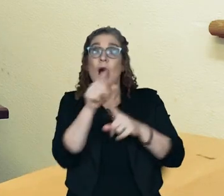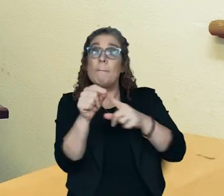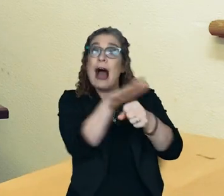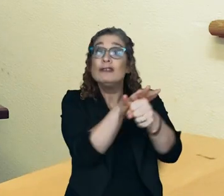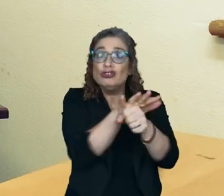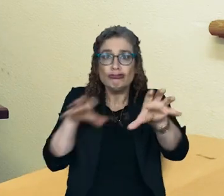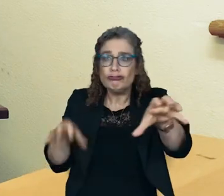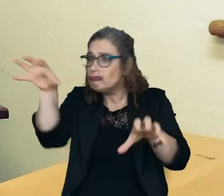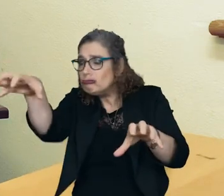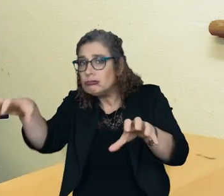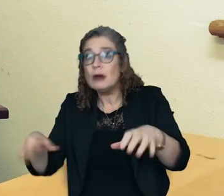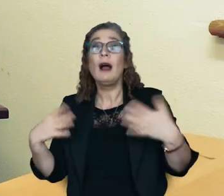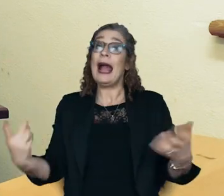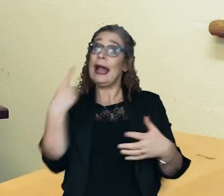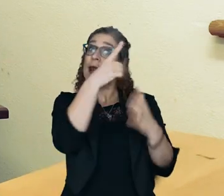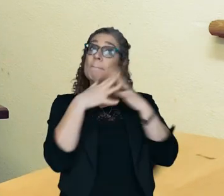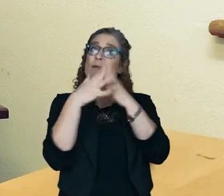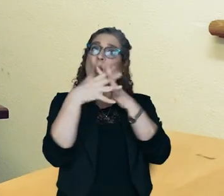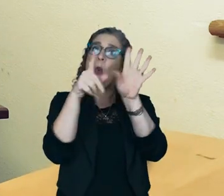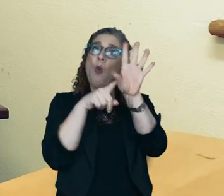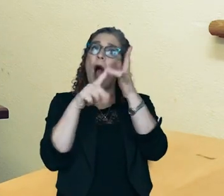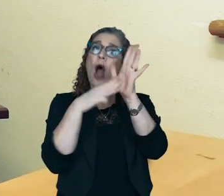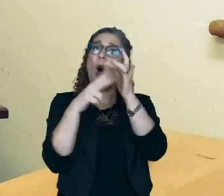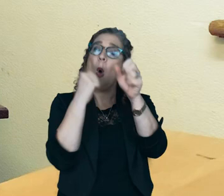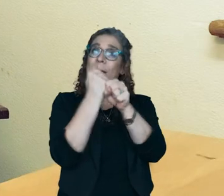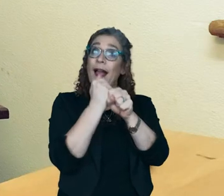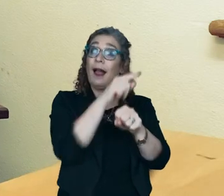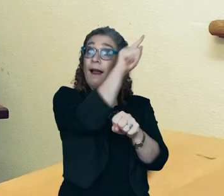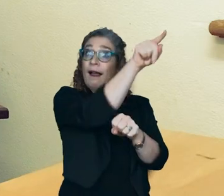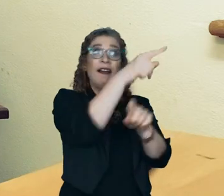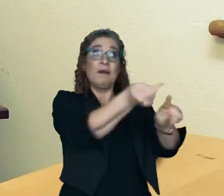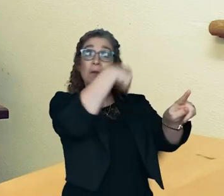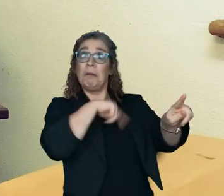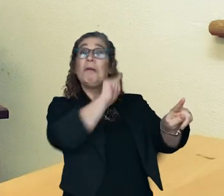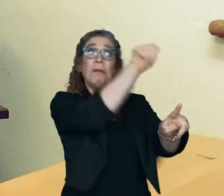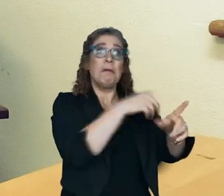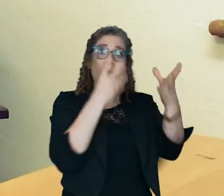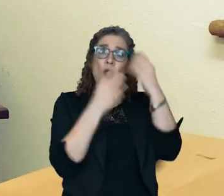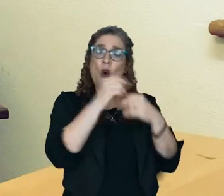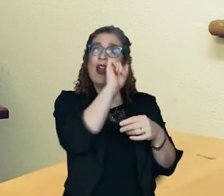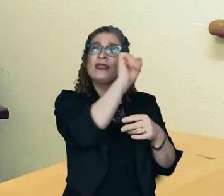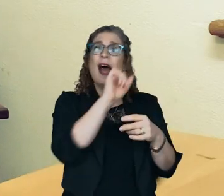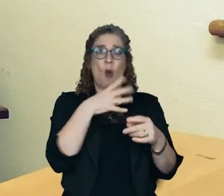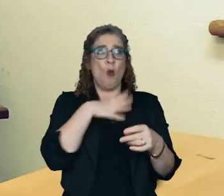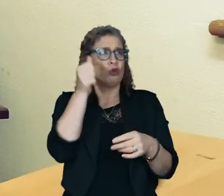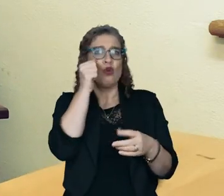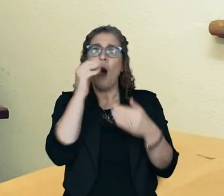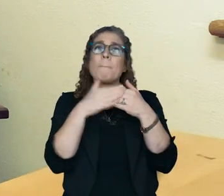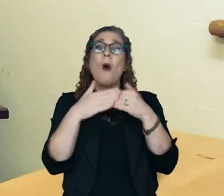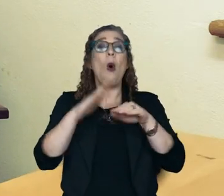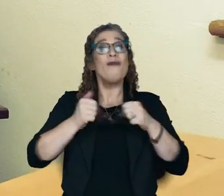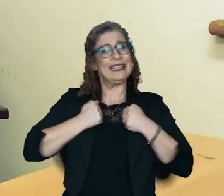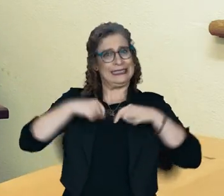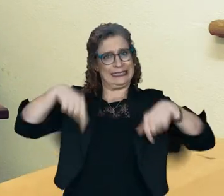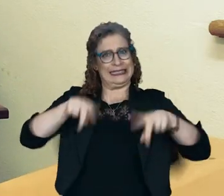quite keen on fresh expressions. And there's a group of people that have visited from Wyoming to us to look at our fresh expressions agenda